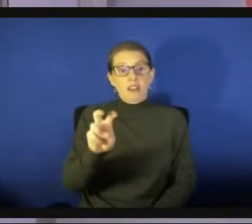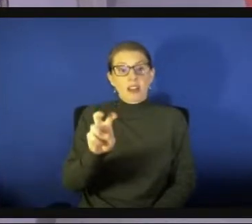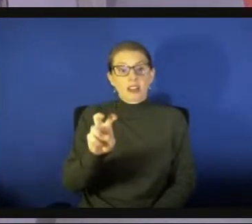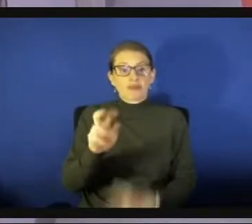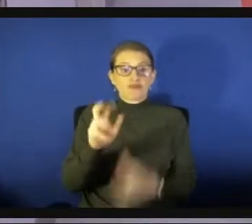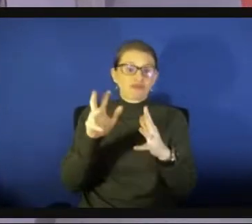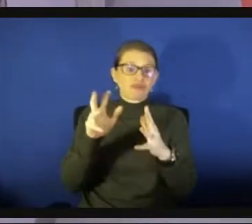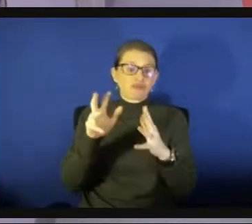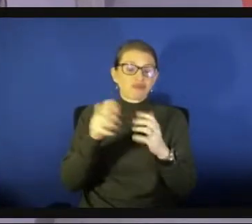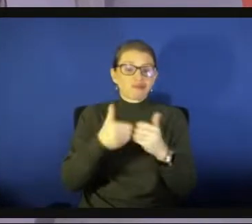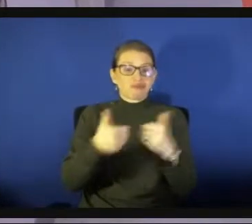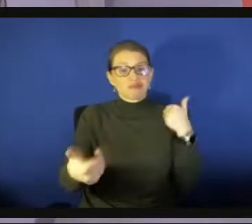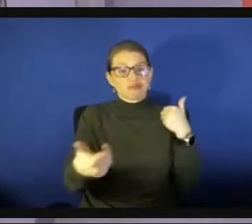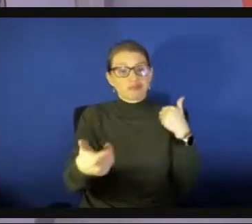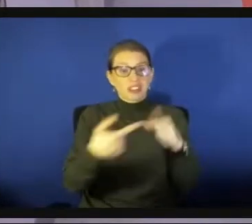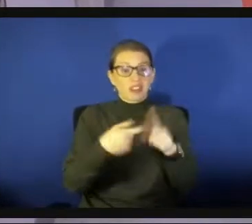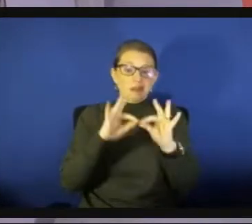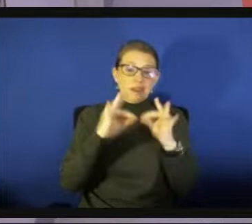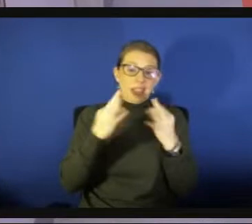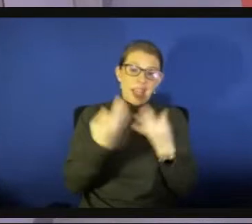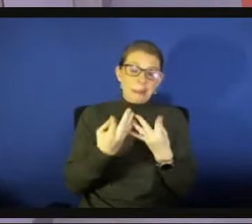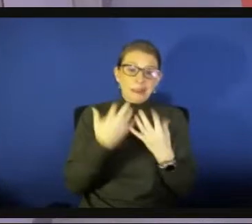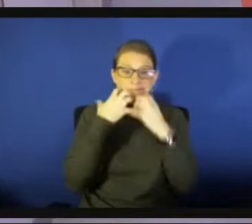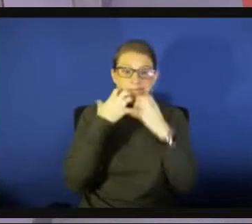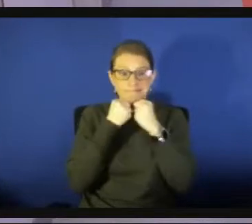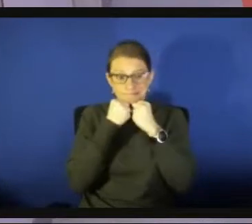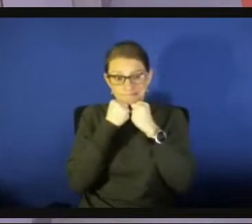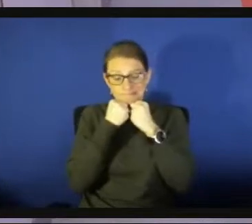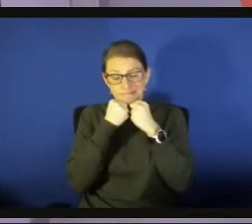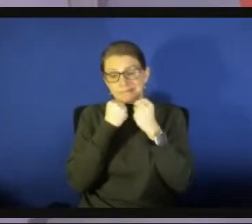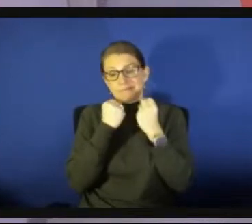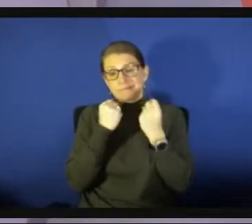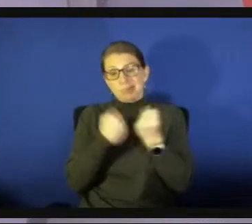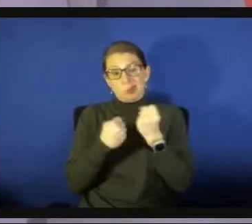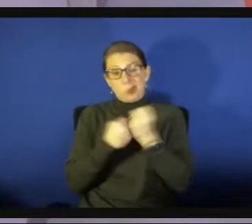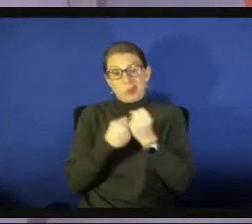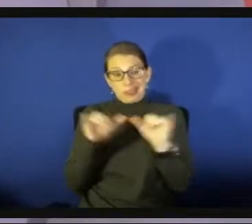and their support system. And that's really what this next story is